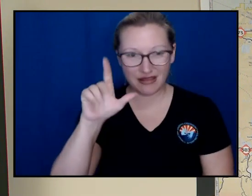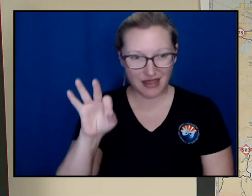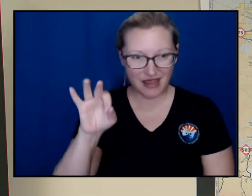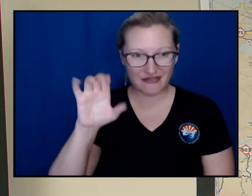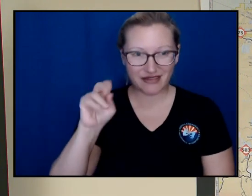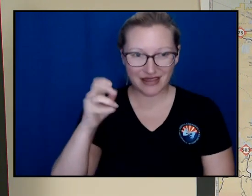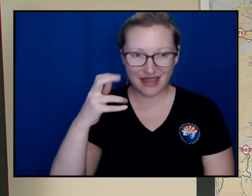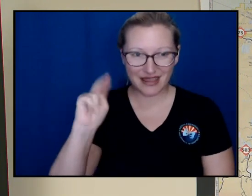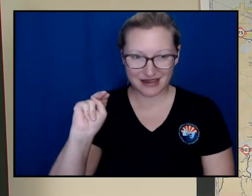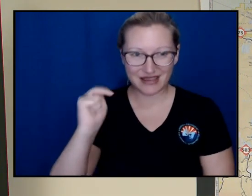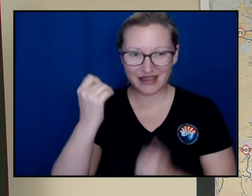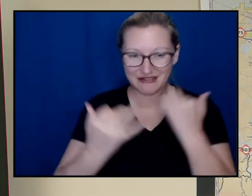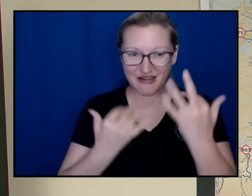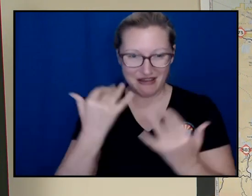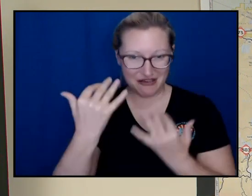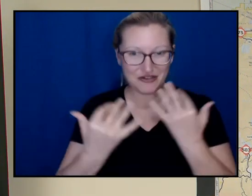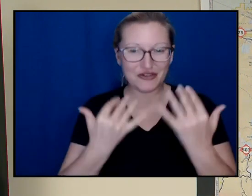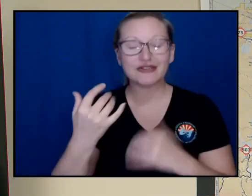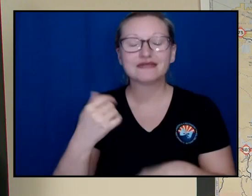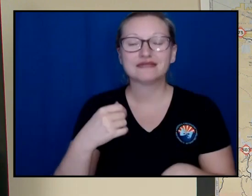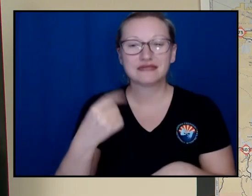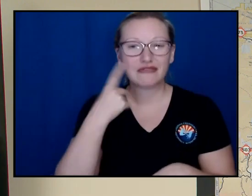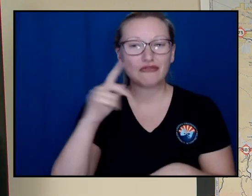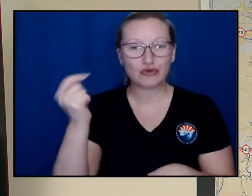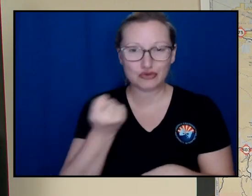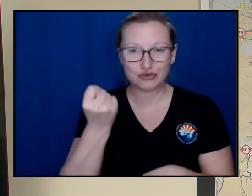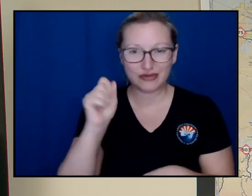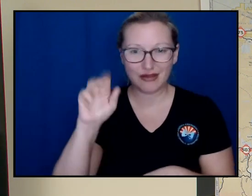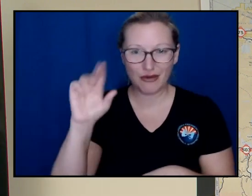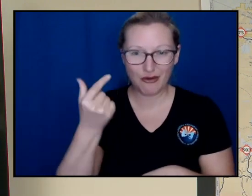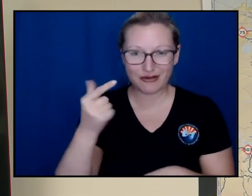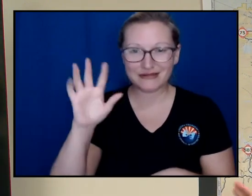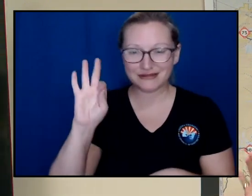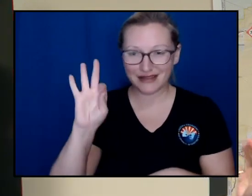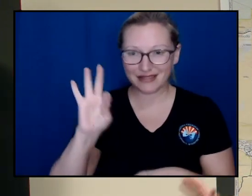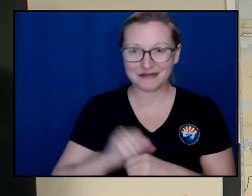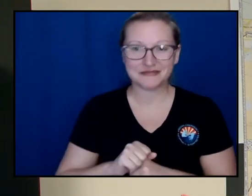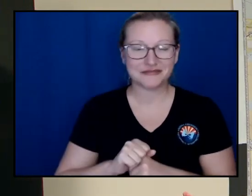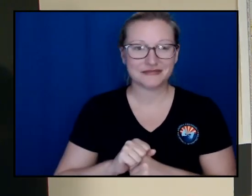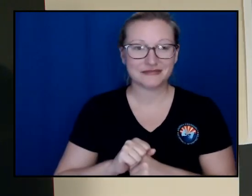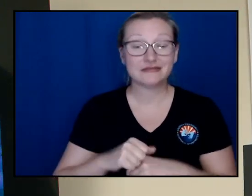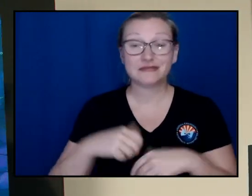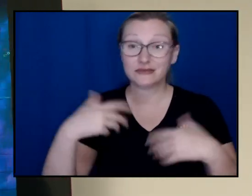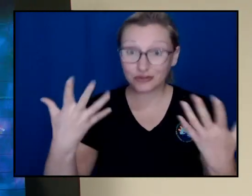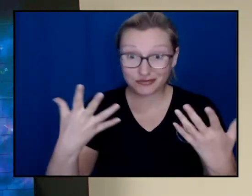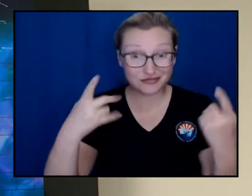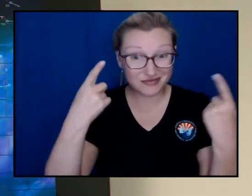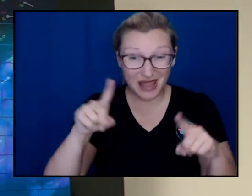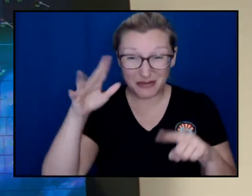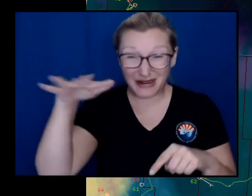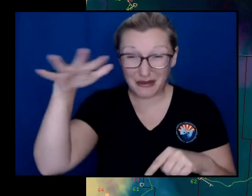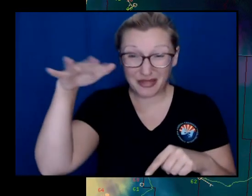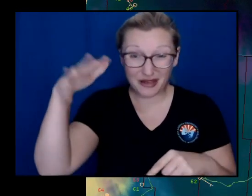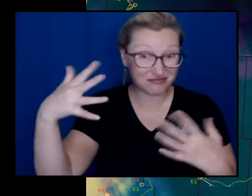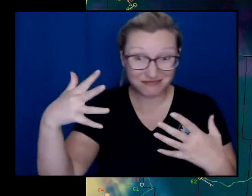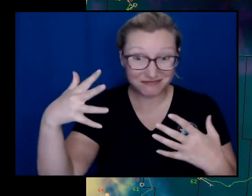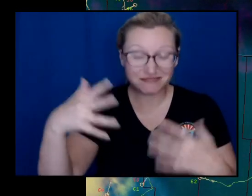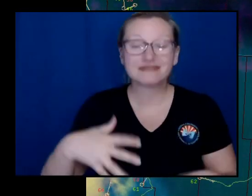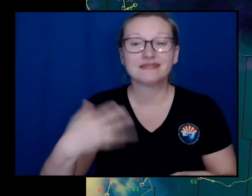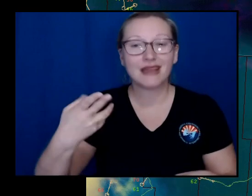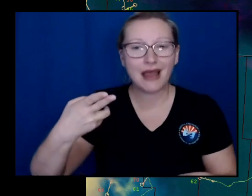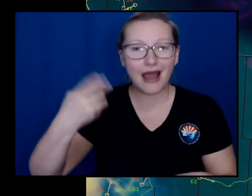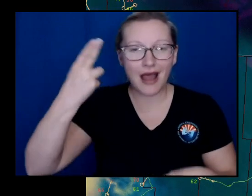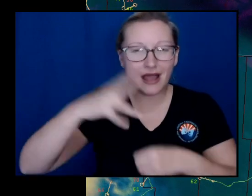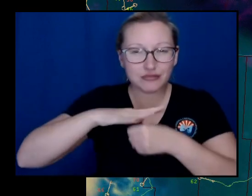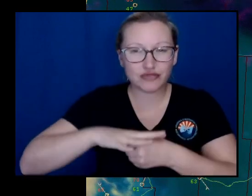9th. So, what's going on out there? We got a lot of high pressure going on out there. Now, if you're familiar